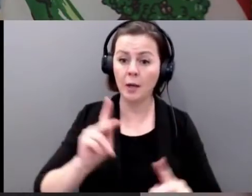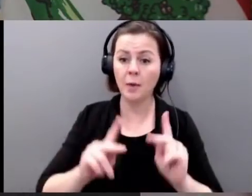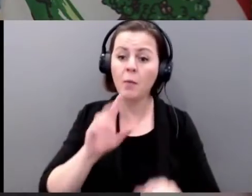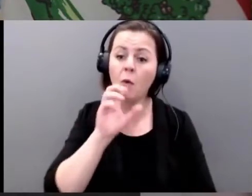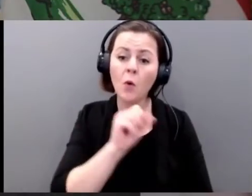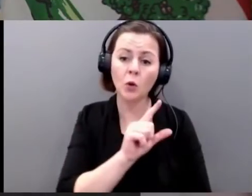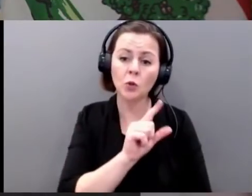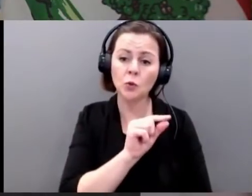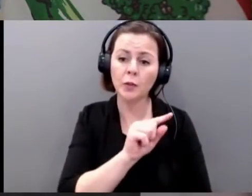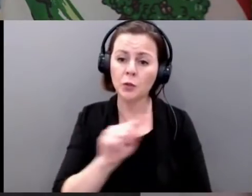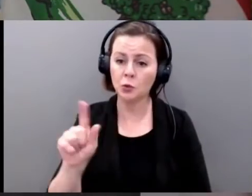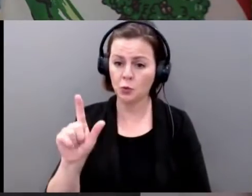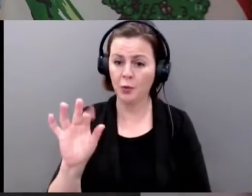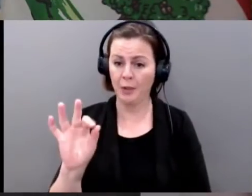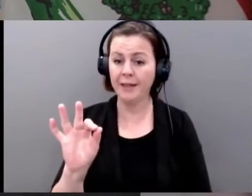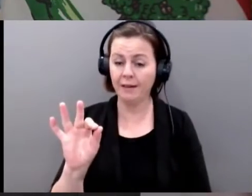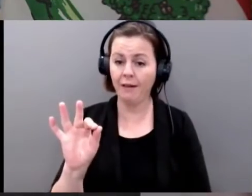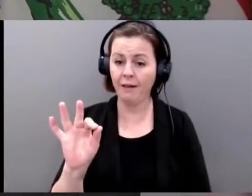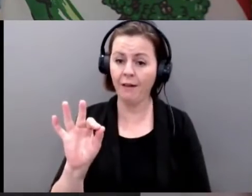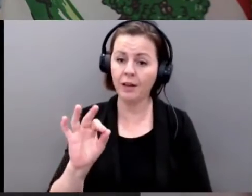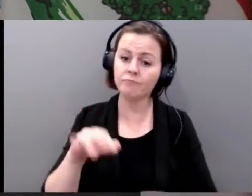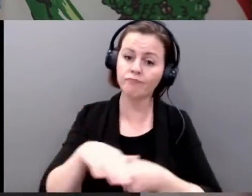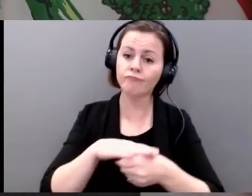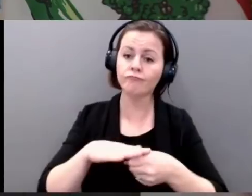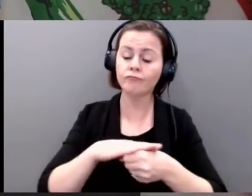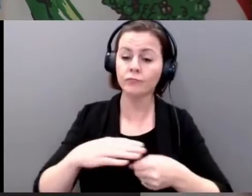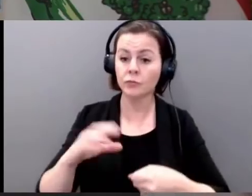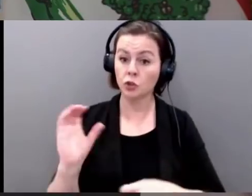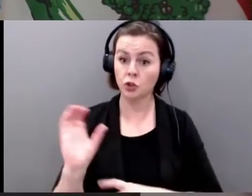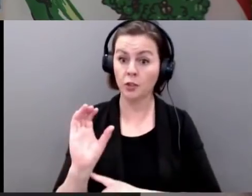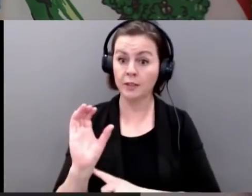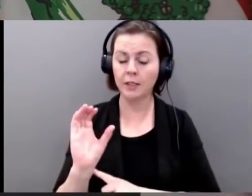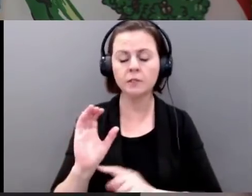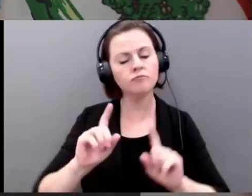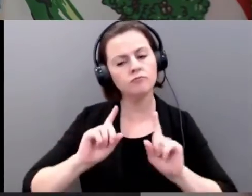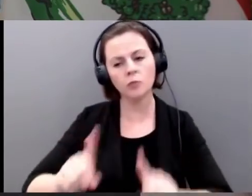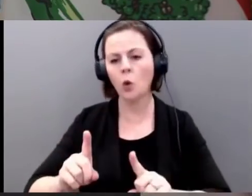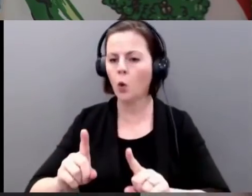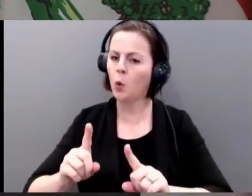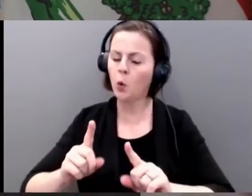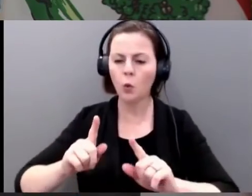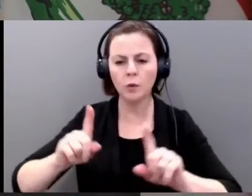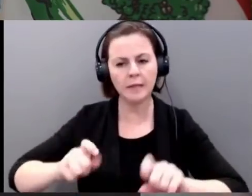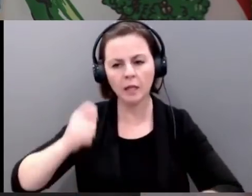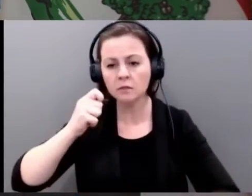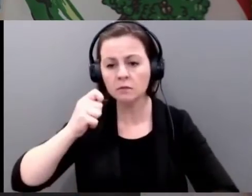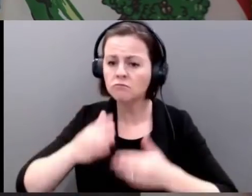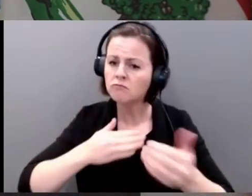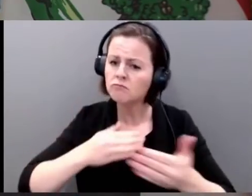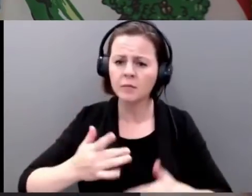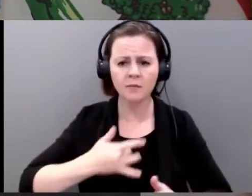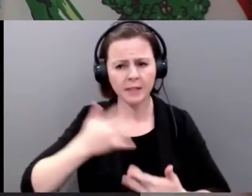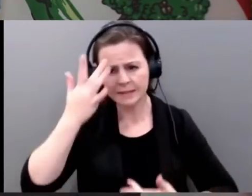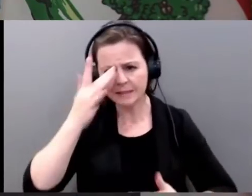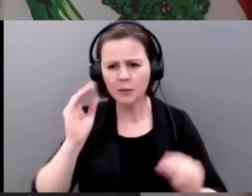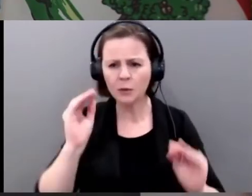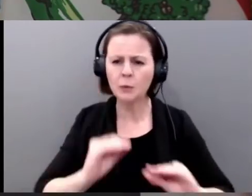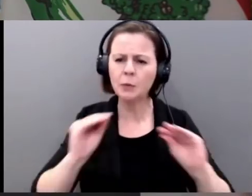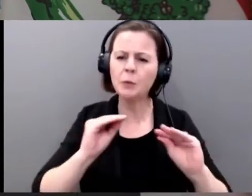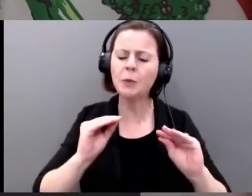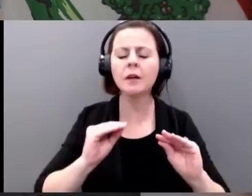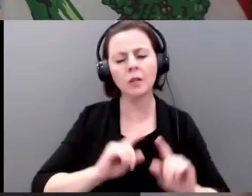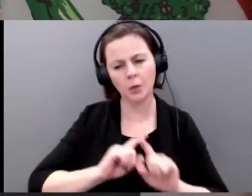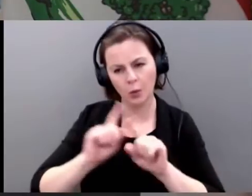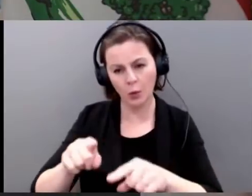and 29 in the capital region to get tested regardless if you have symptoms. This is the group not only